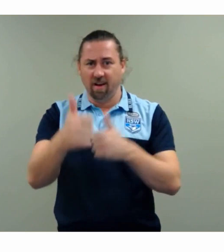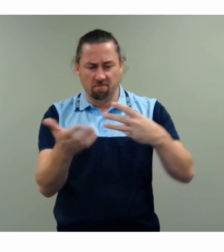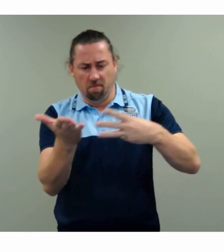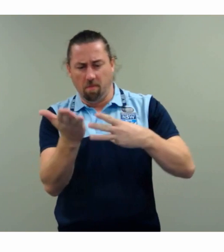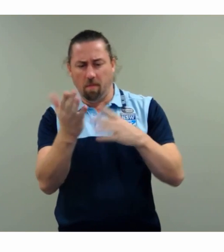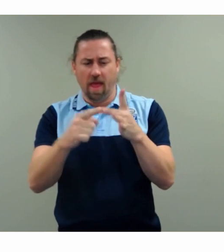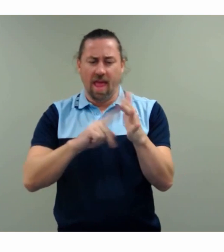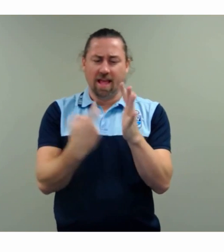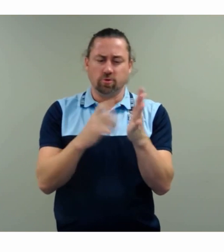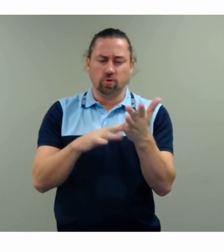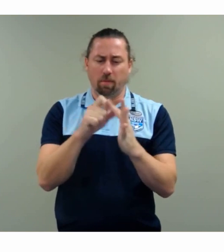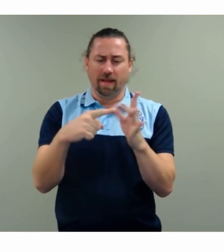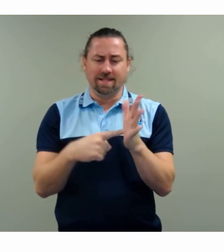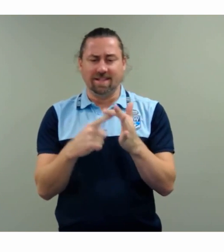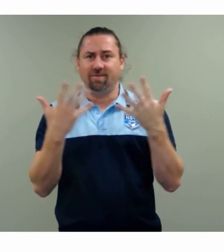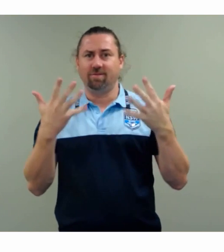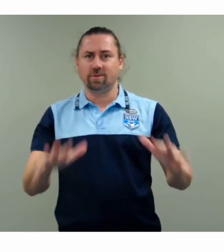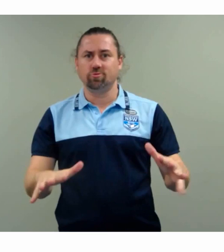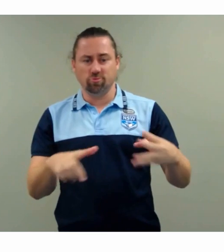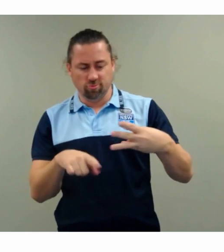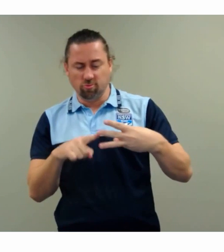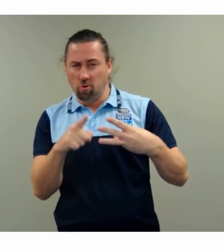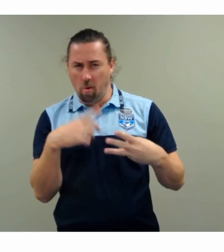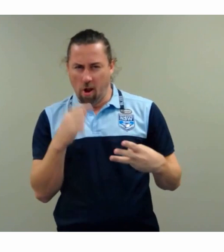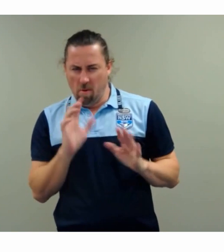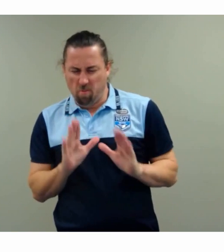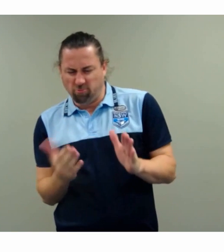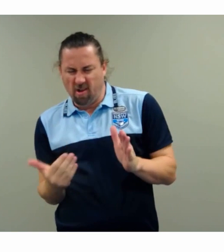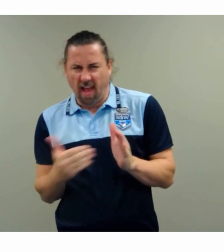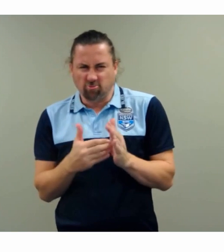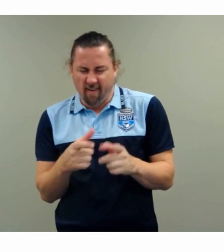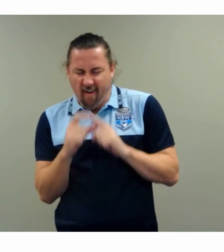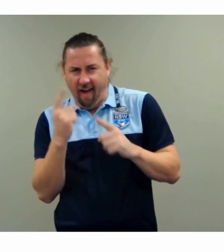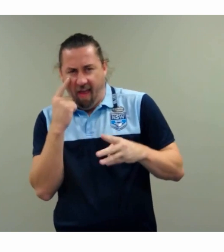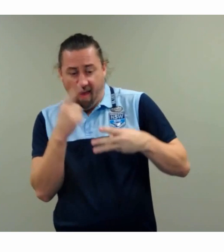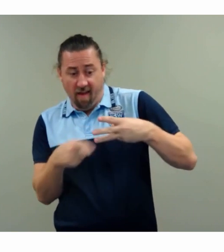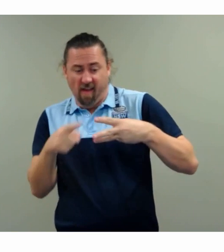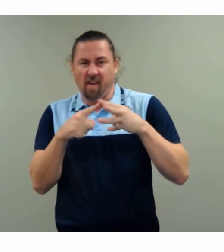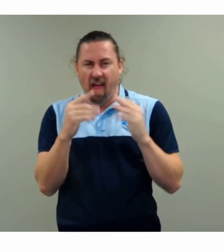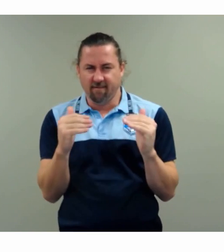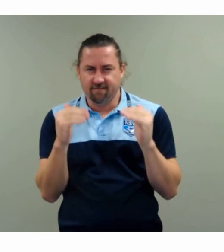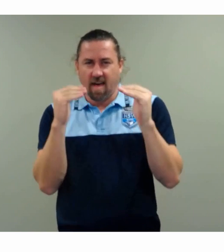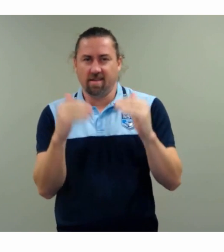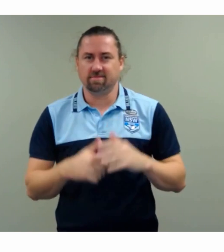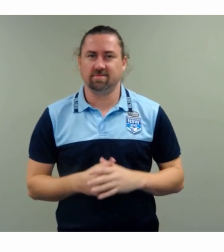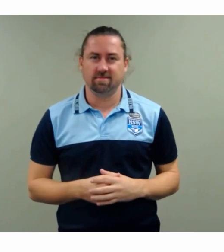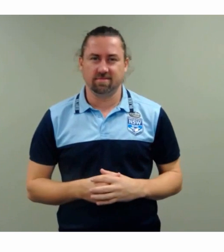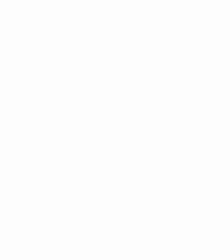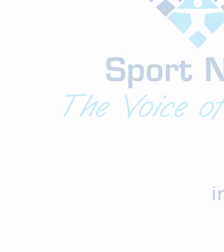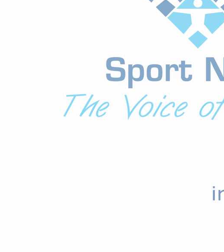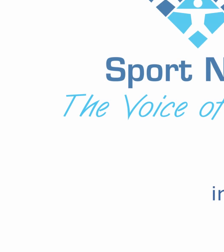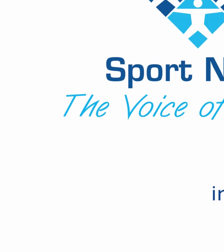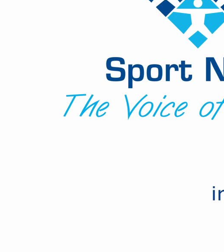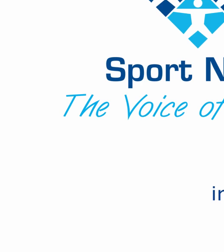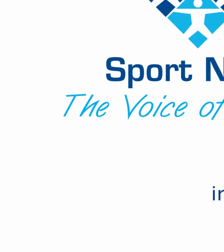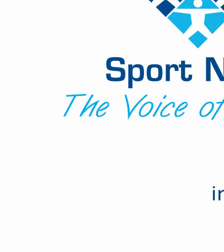Well done, you just completed the intermediate program. If you want to work a little harder, let's move on to our advanced program.